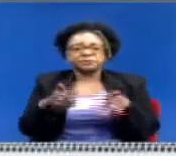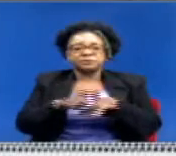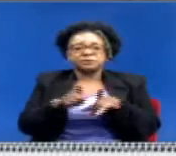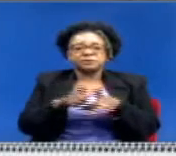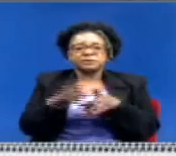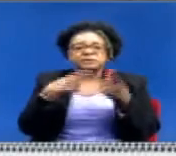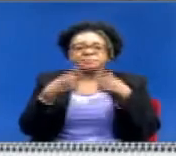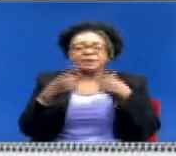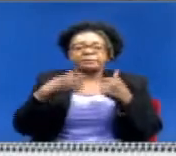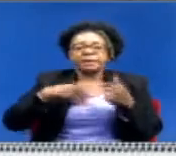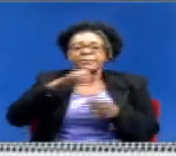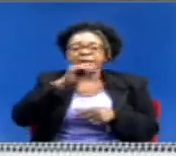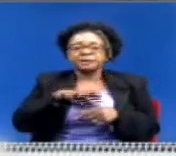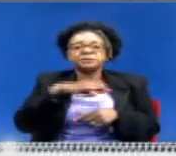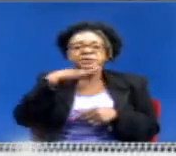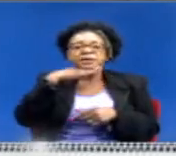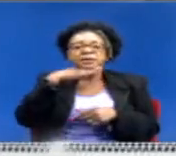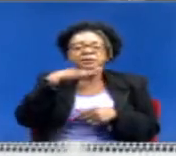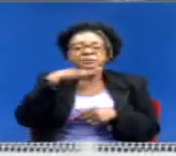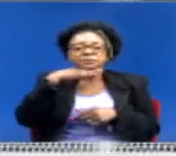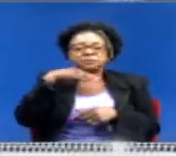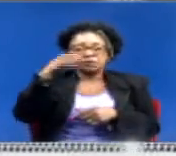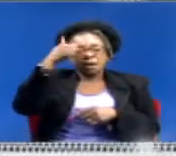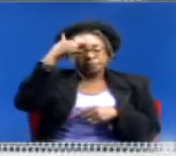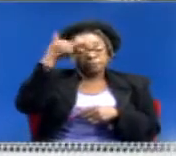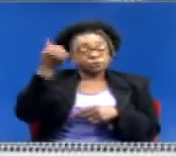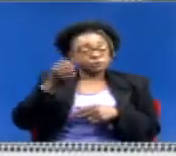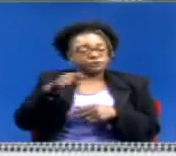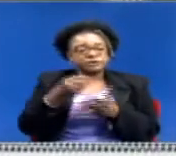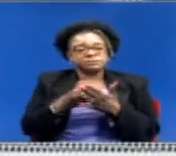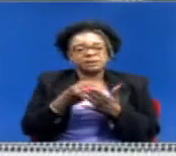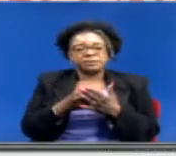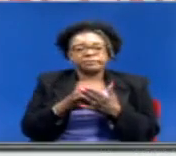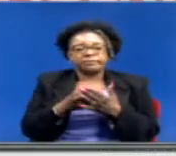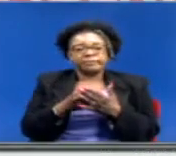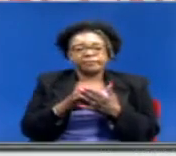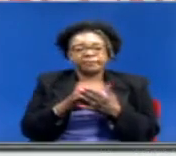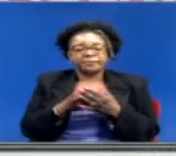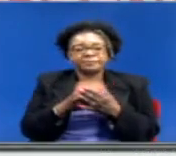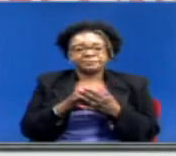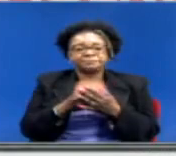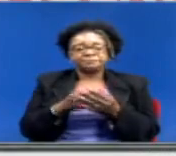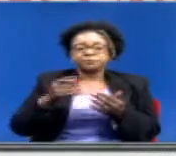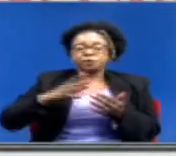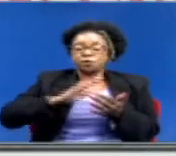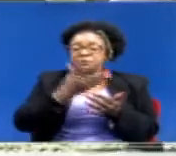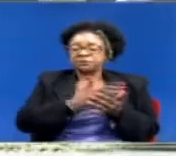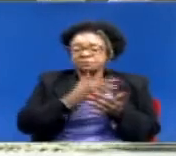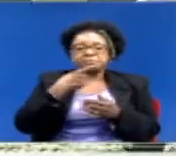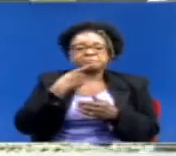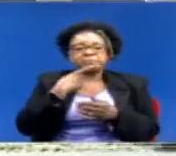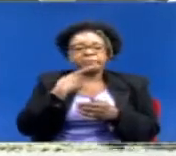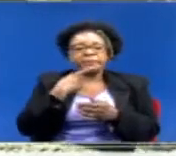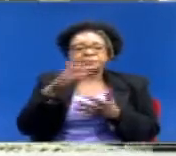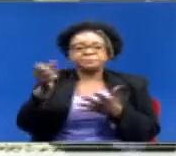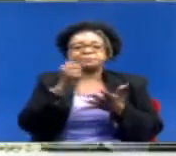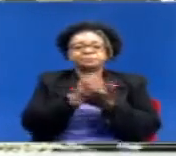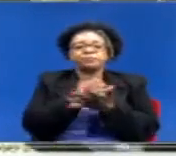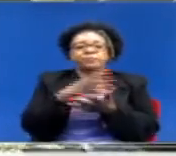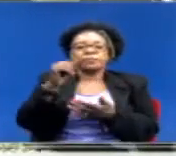parents through this, following this money for recovery. The committee heard that the recruitment agency had branches